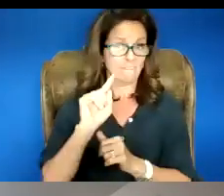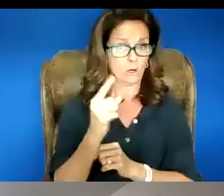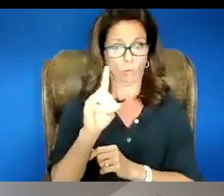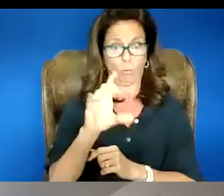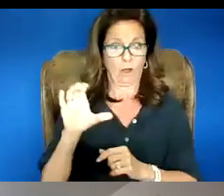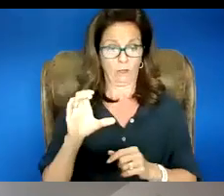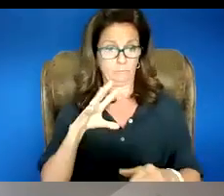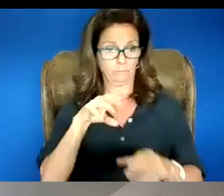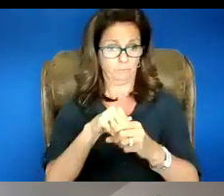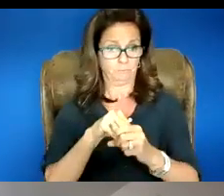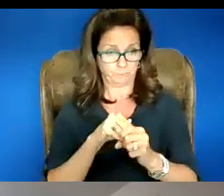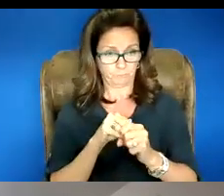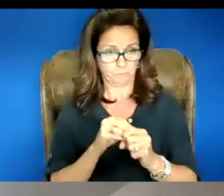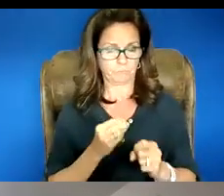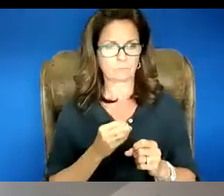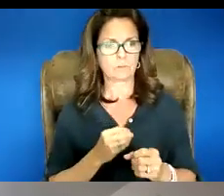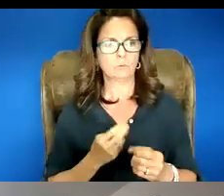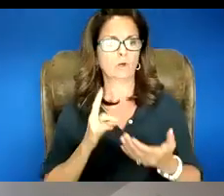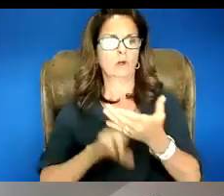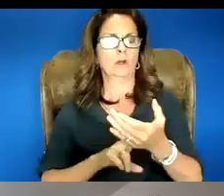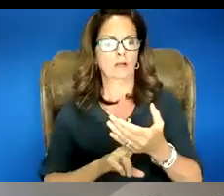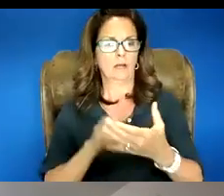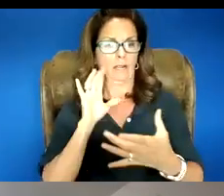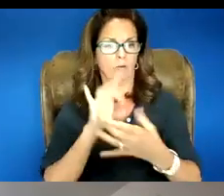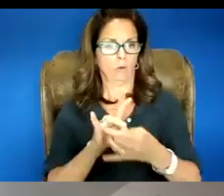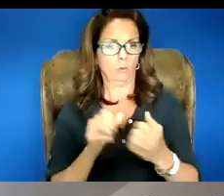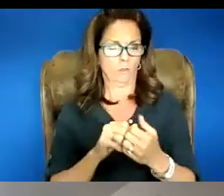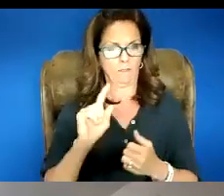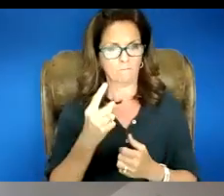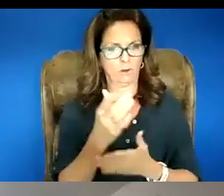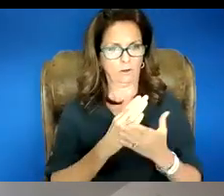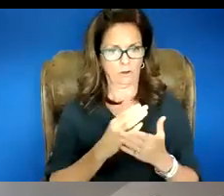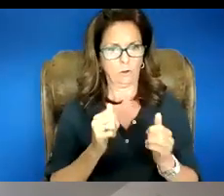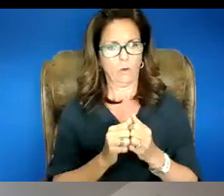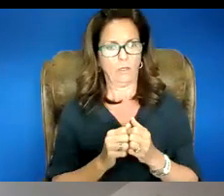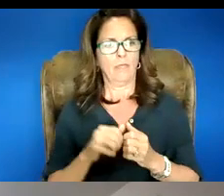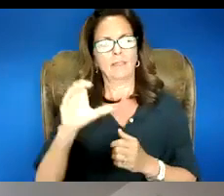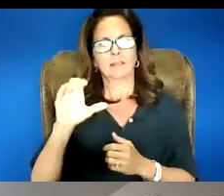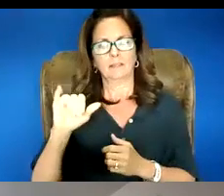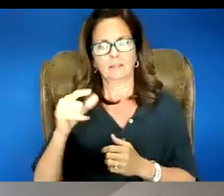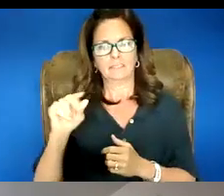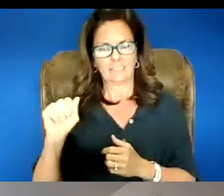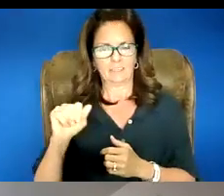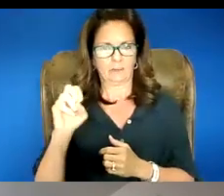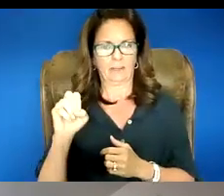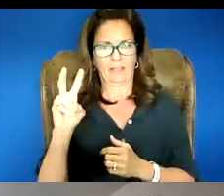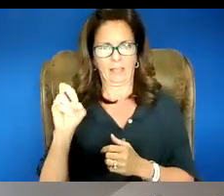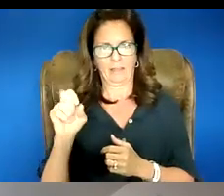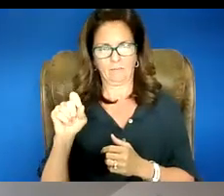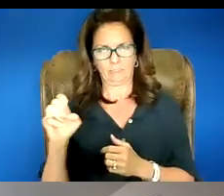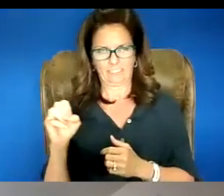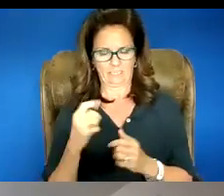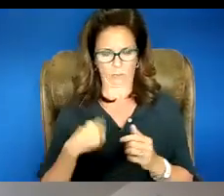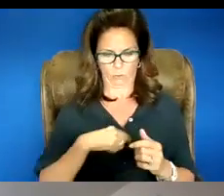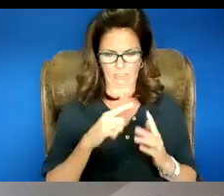were enrolled in the first phase with Cigna and Everside. And we started that in March, and we just finished closing